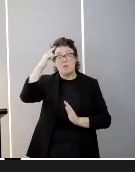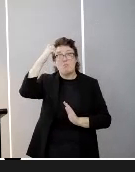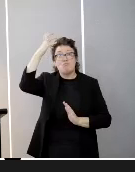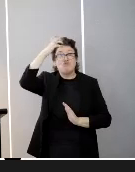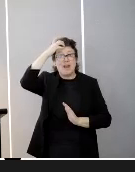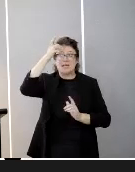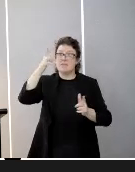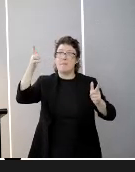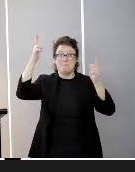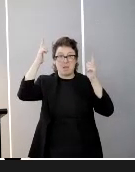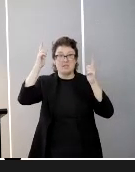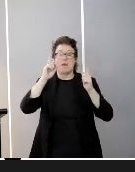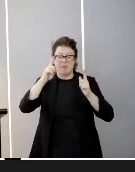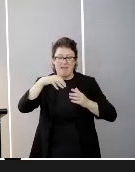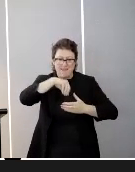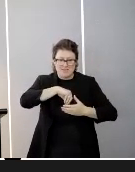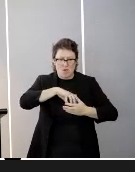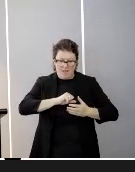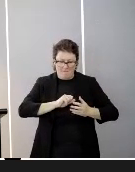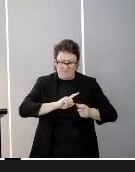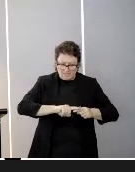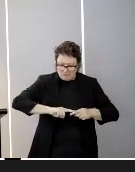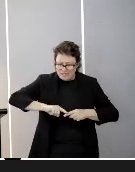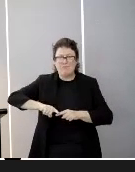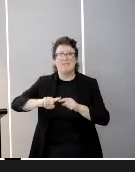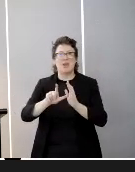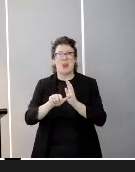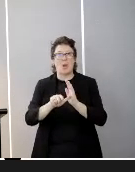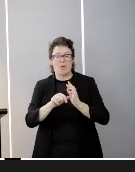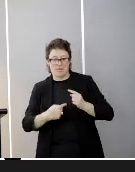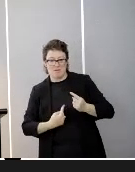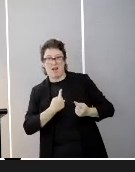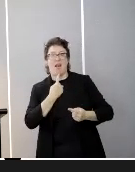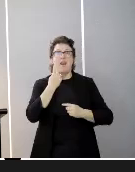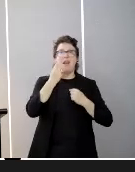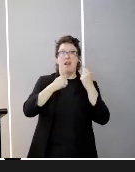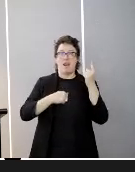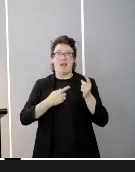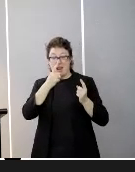they can also kind of come out of time with each other, which can maybe lead to problems